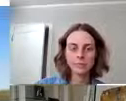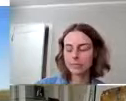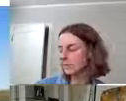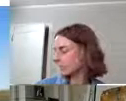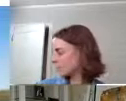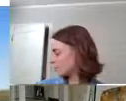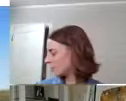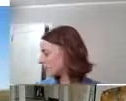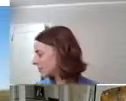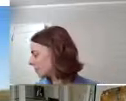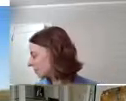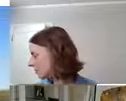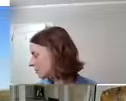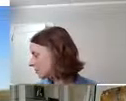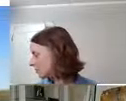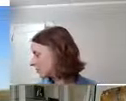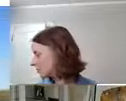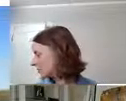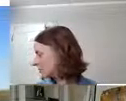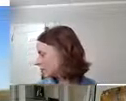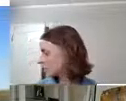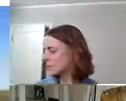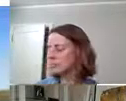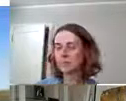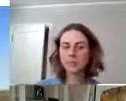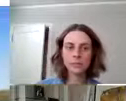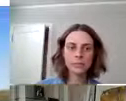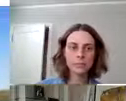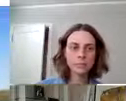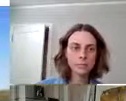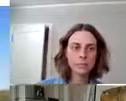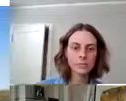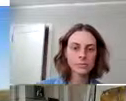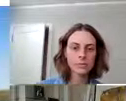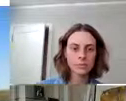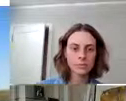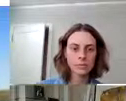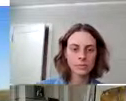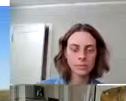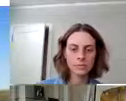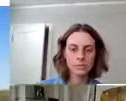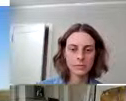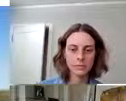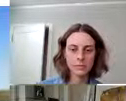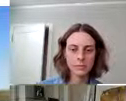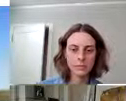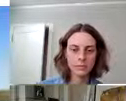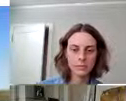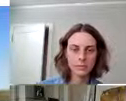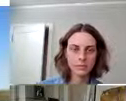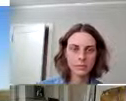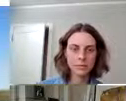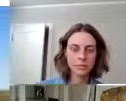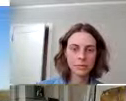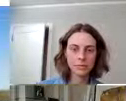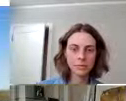both inside and nearby the city, even if you really don't want to get up and close and personal underwater.